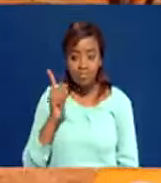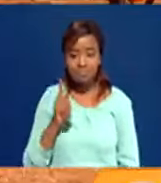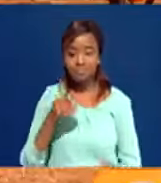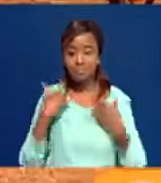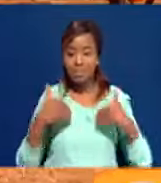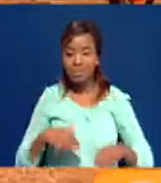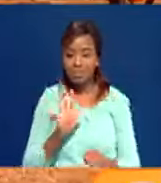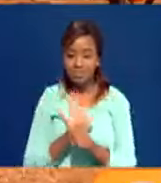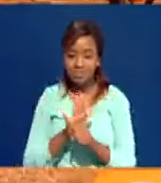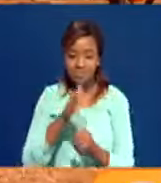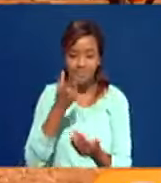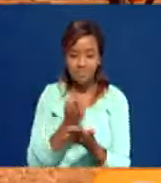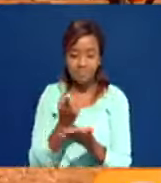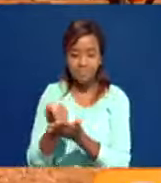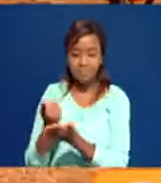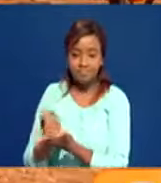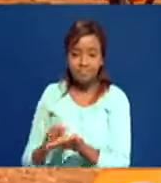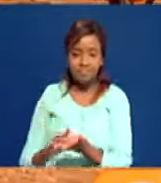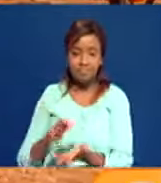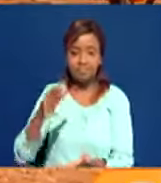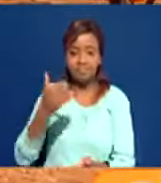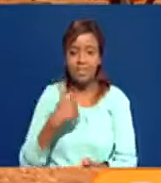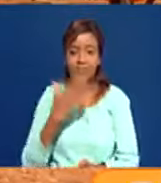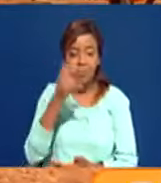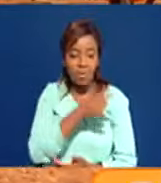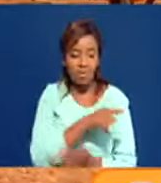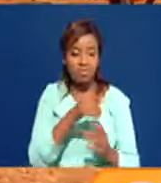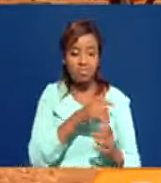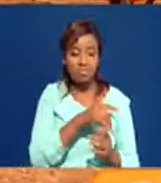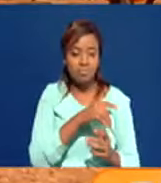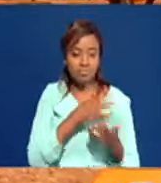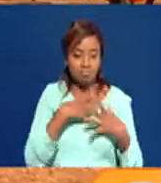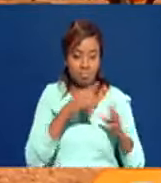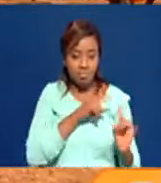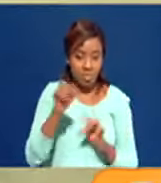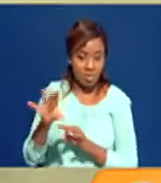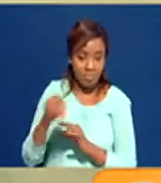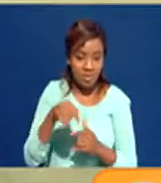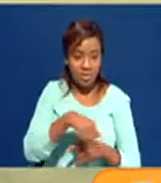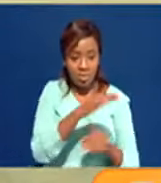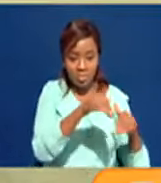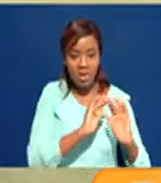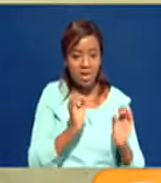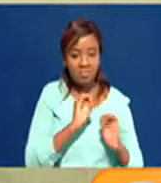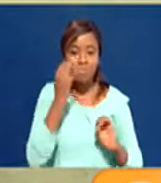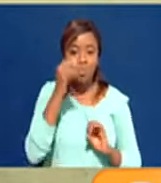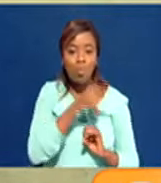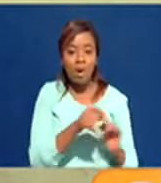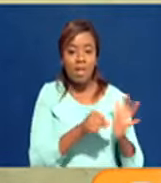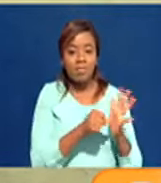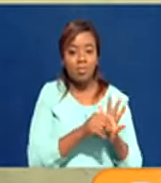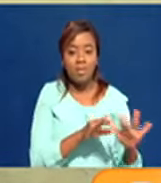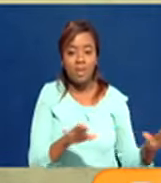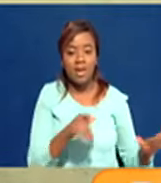lie because of unresolved land disputes. Mwili siko hapa ndani ati because of land dispute.